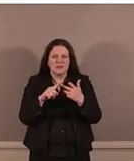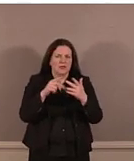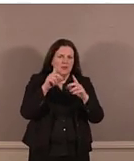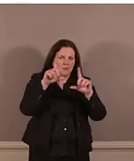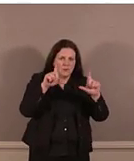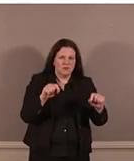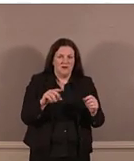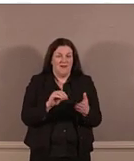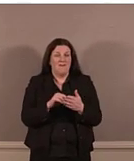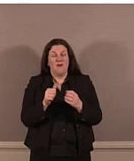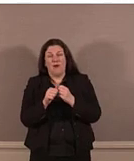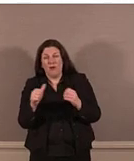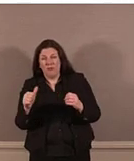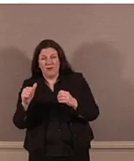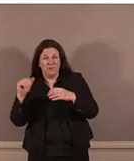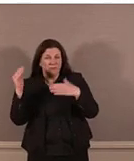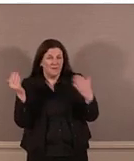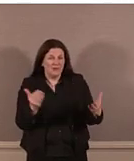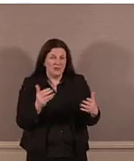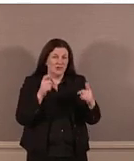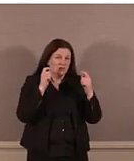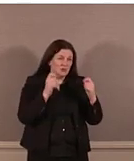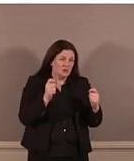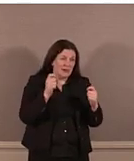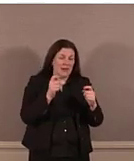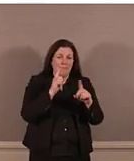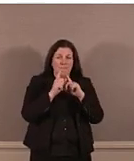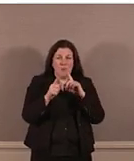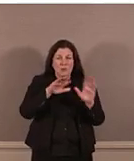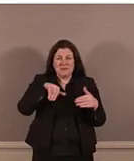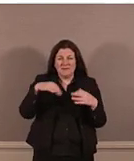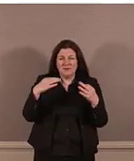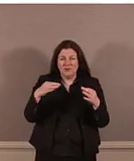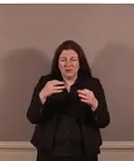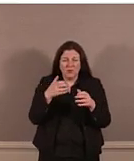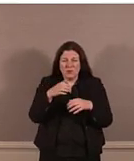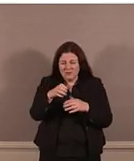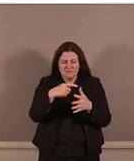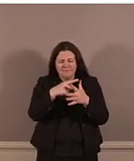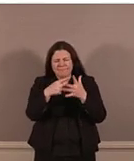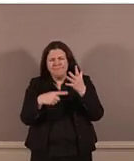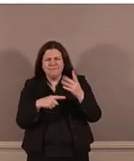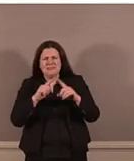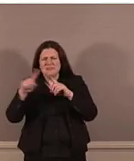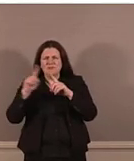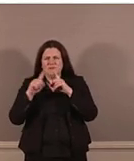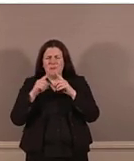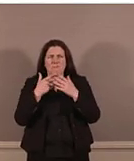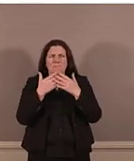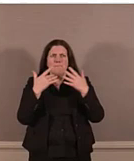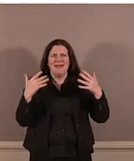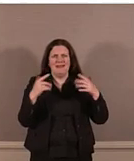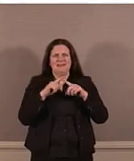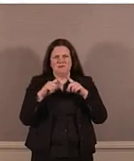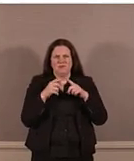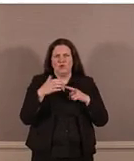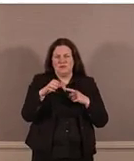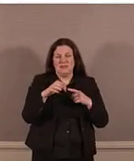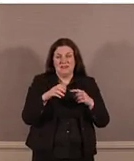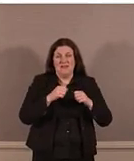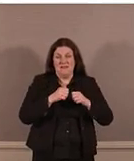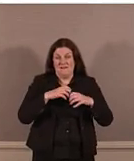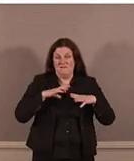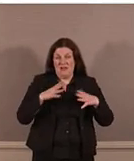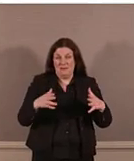other provision as well, traineeships, post-leaving cert courses, range of different courses that's available. But I just wanted to go through maybe two